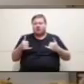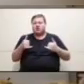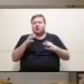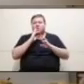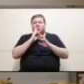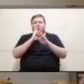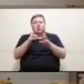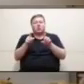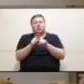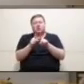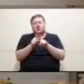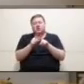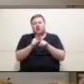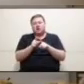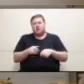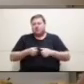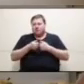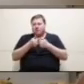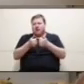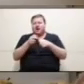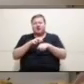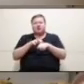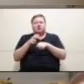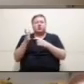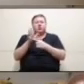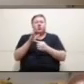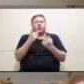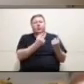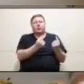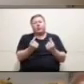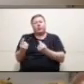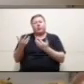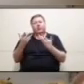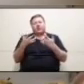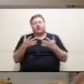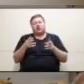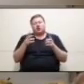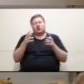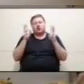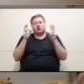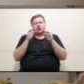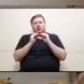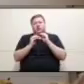will have to come back to us to show us what we have done in dealing with that issue.